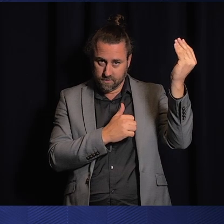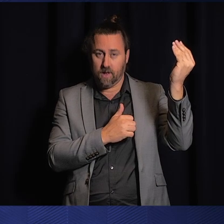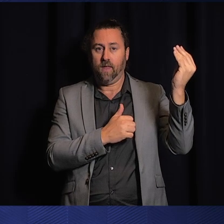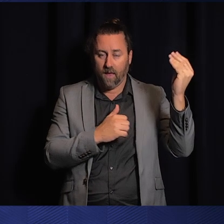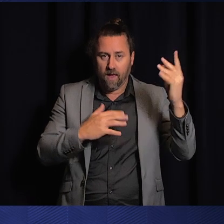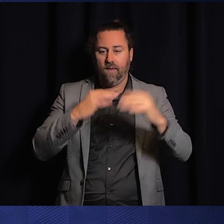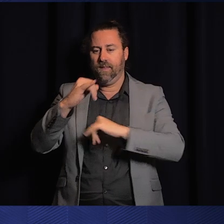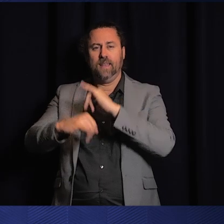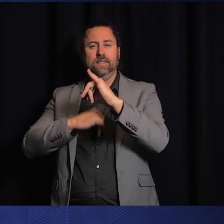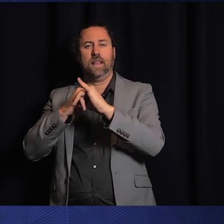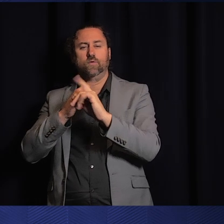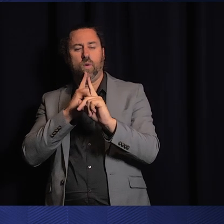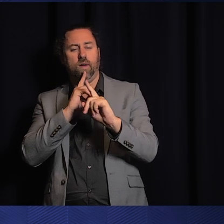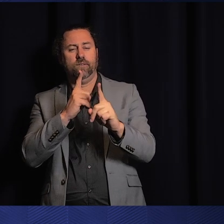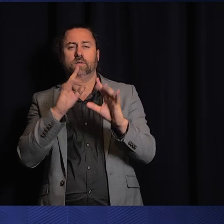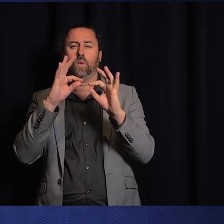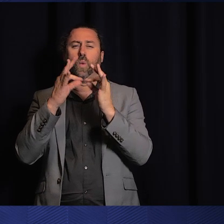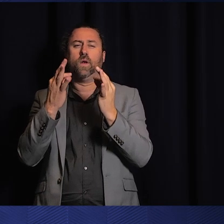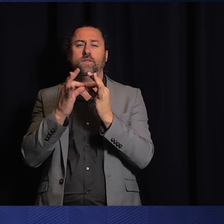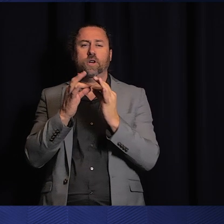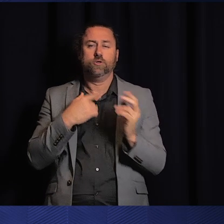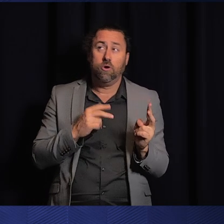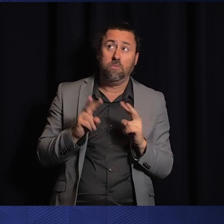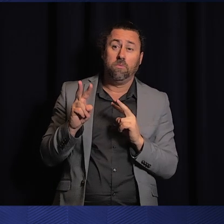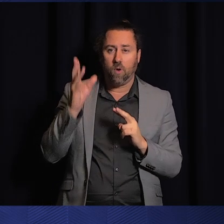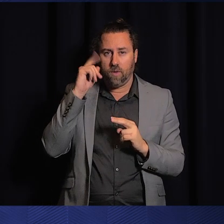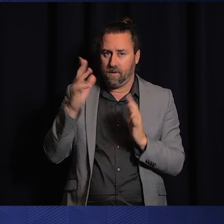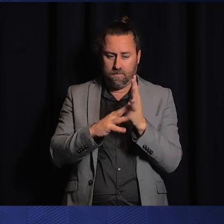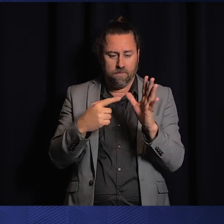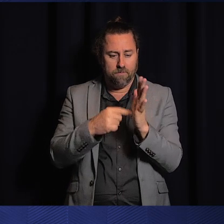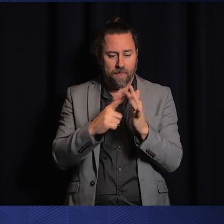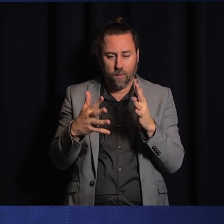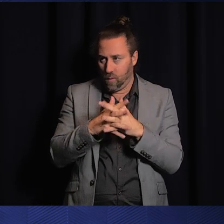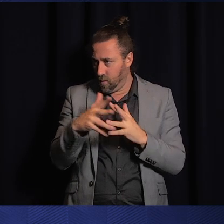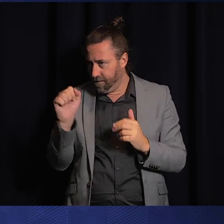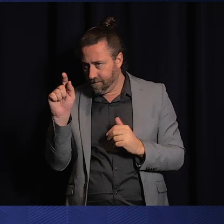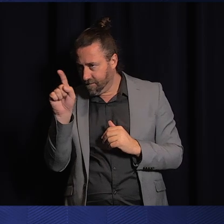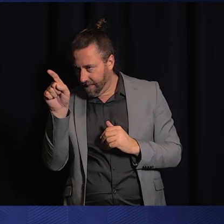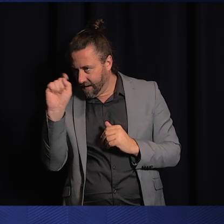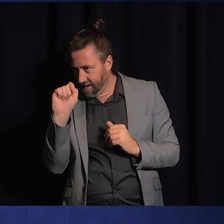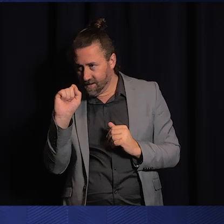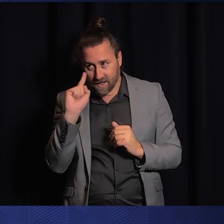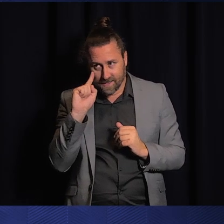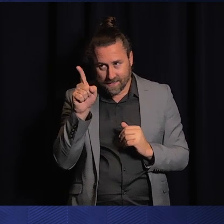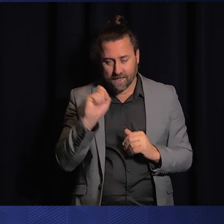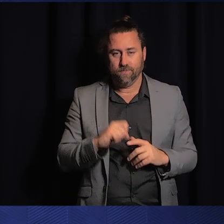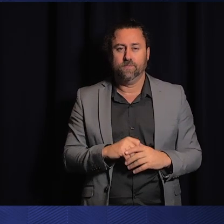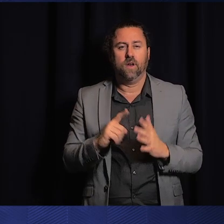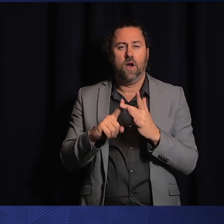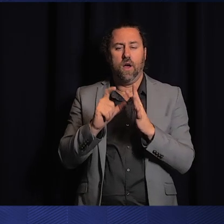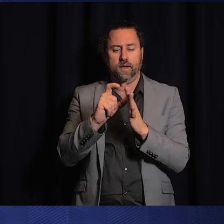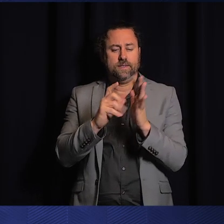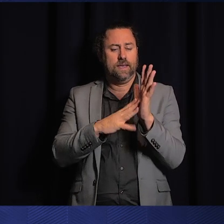advisory body from whose knowledge we have learned. I can see Matthew is sitting here, he's there, and others from